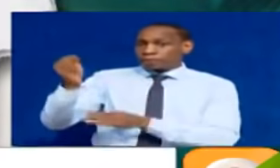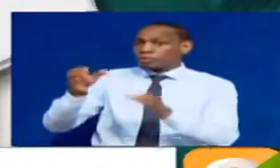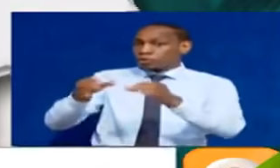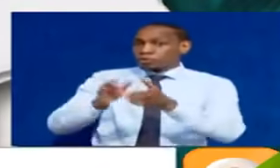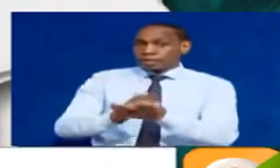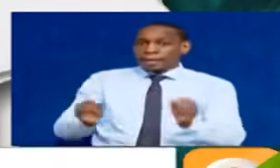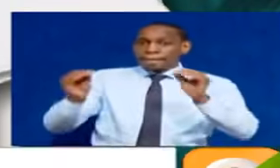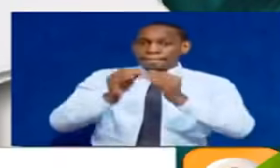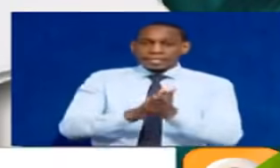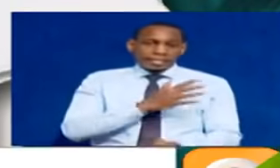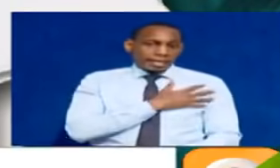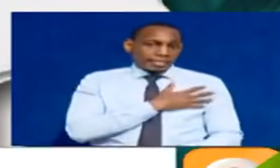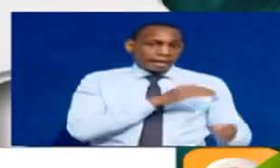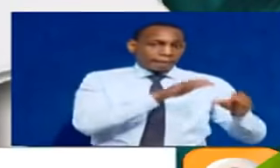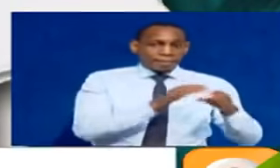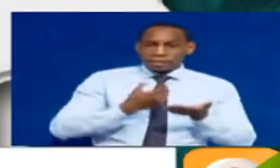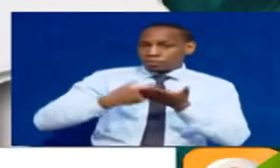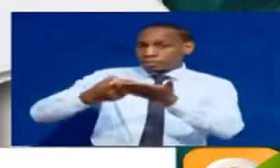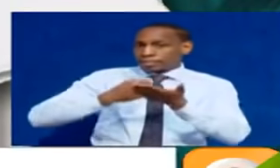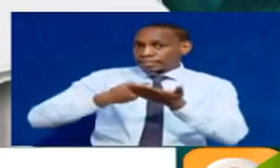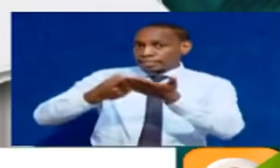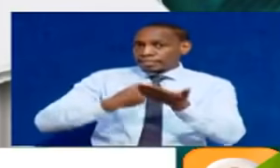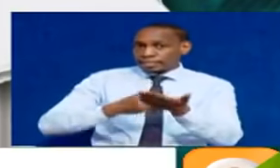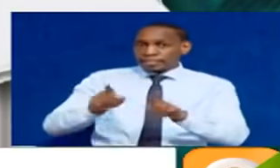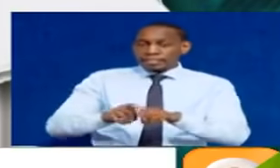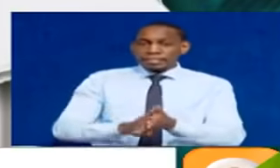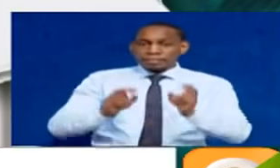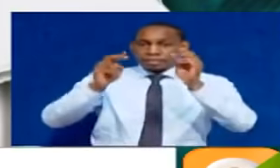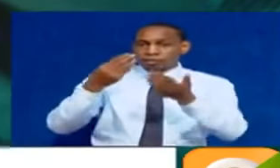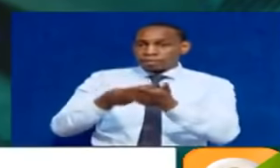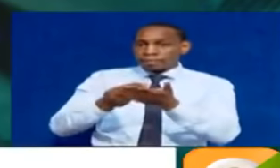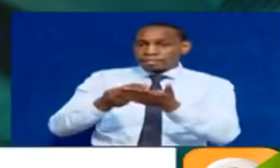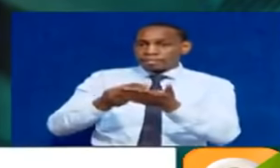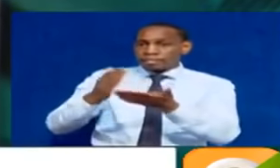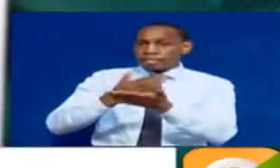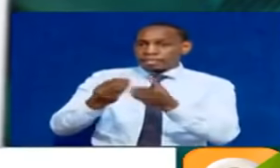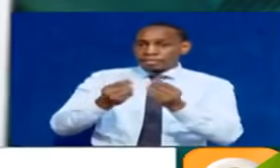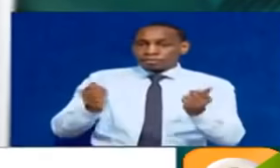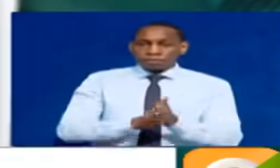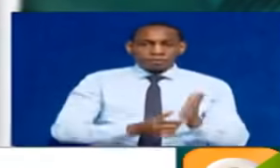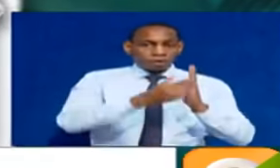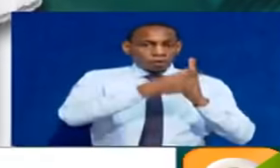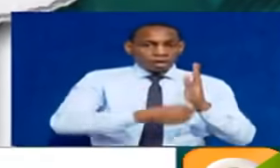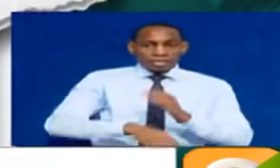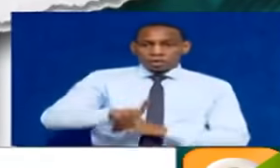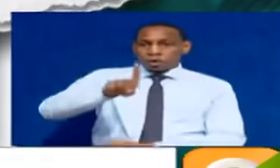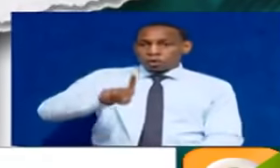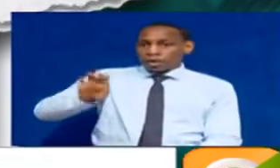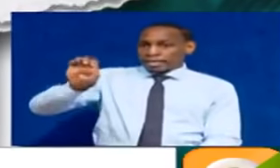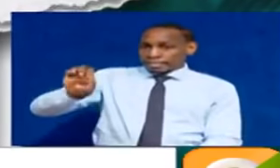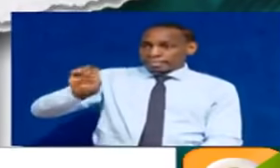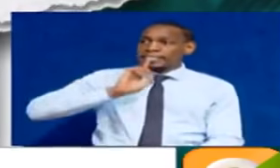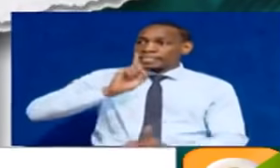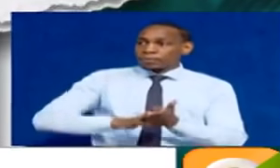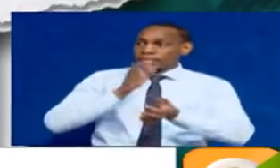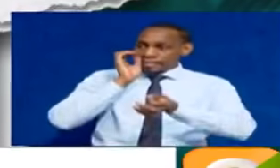Parties for a meeting of NASA members to deliberate and put the matter on revenue share to rest. There's an article 1E. In a semi,